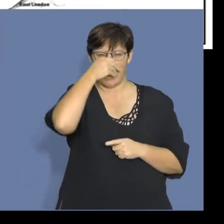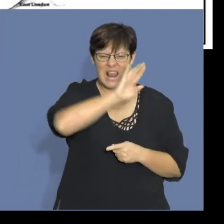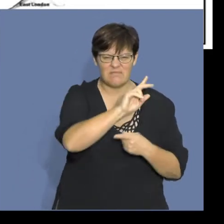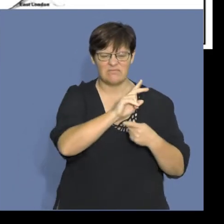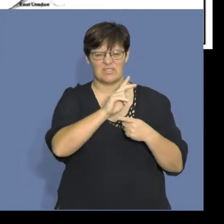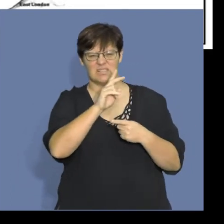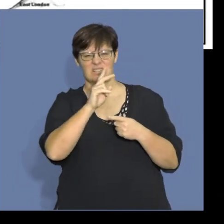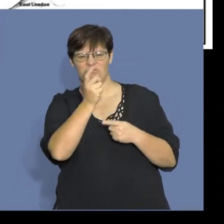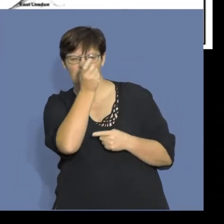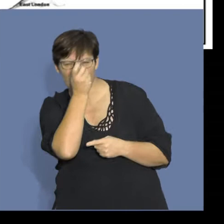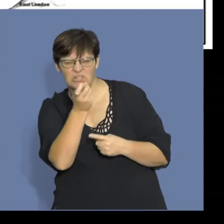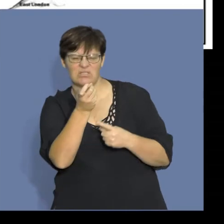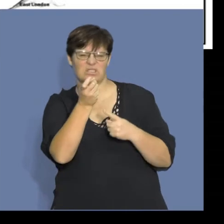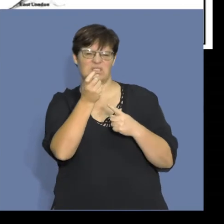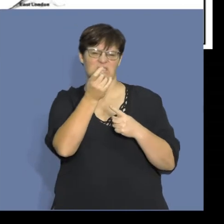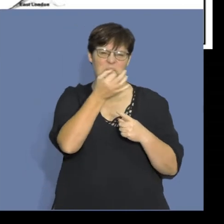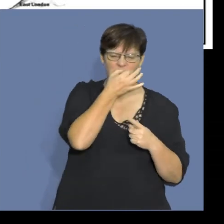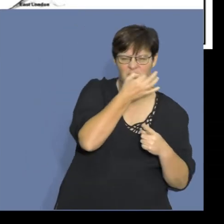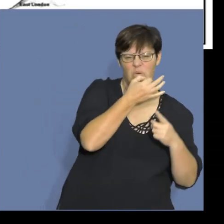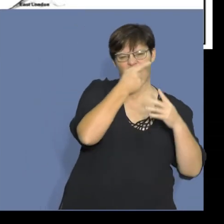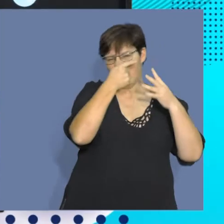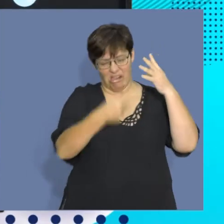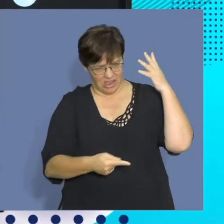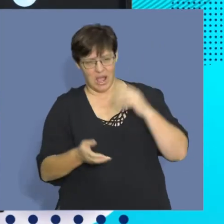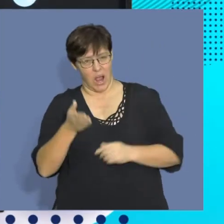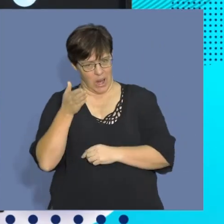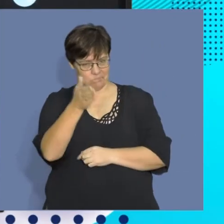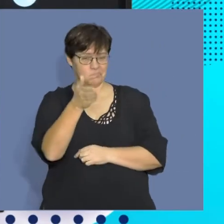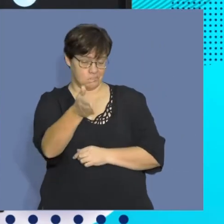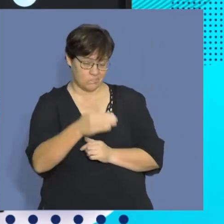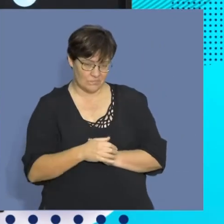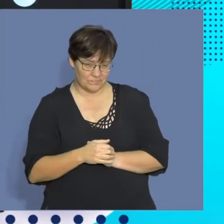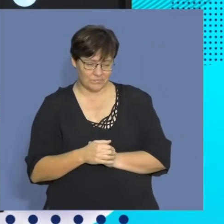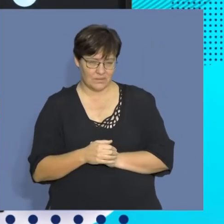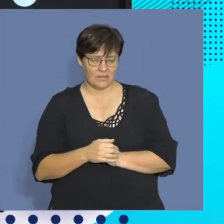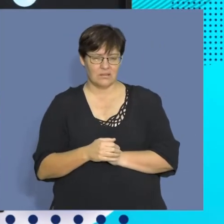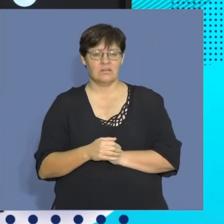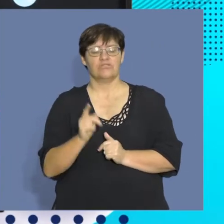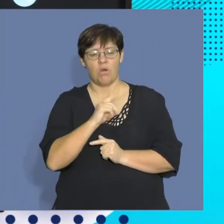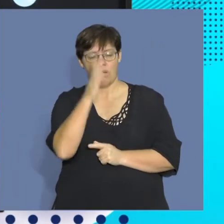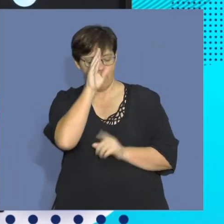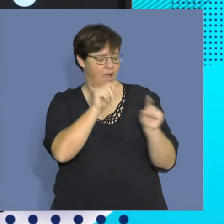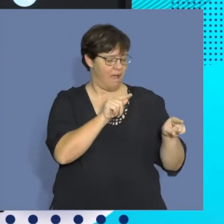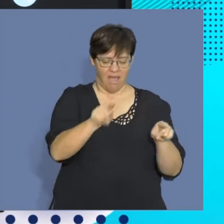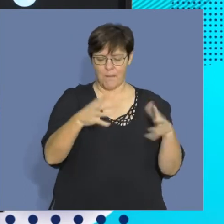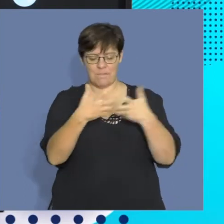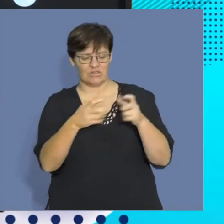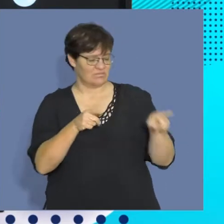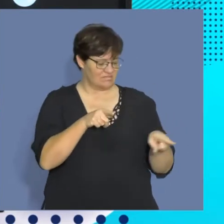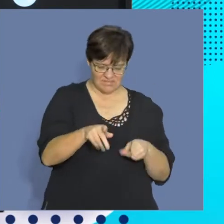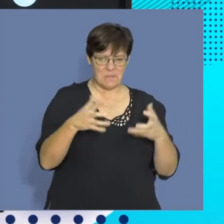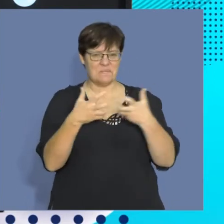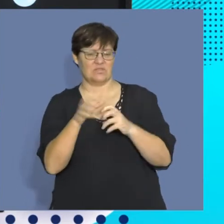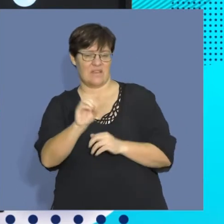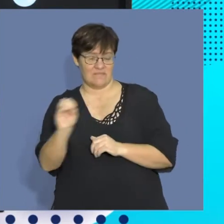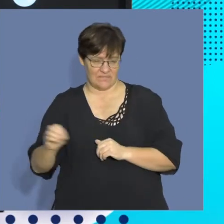in those areas. So I hope that you're able to carry out this exercise referring to your notes and be able to identify